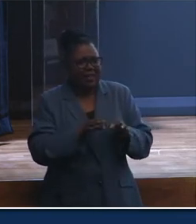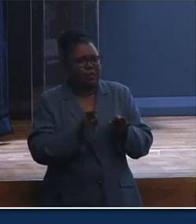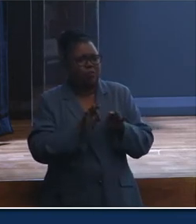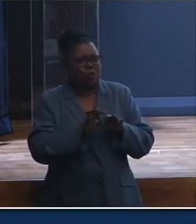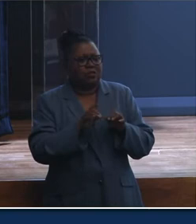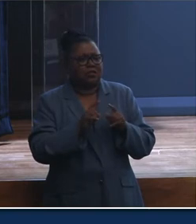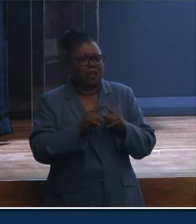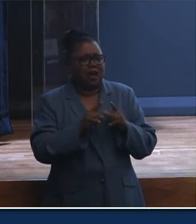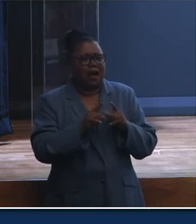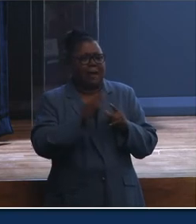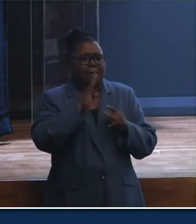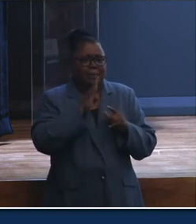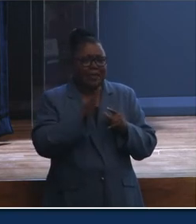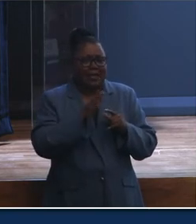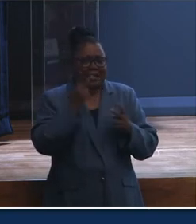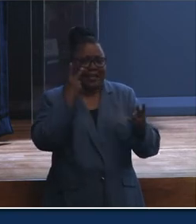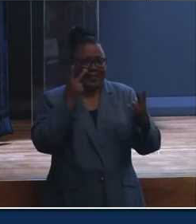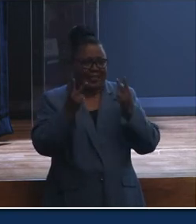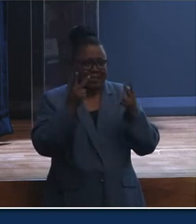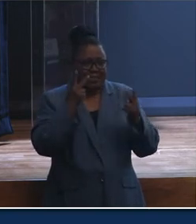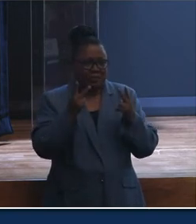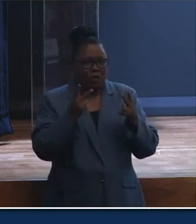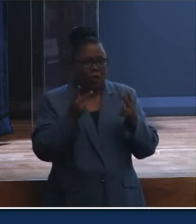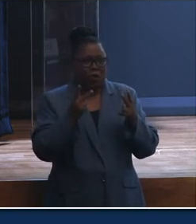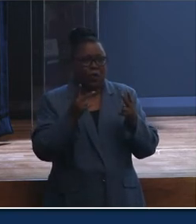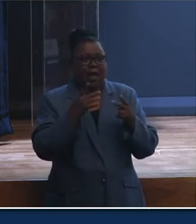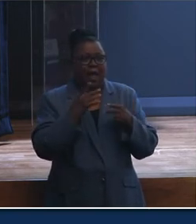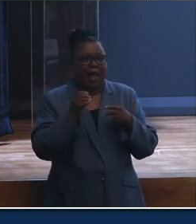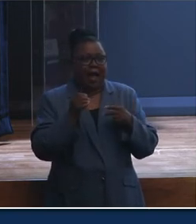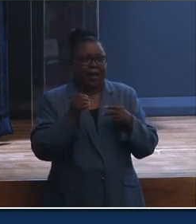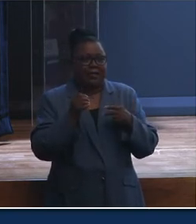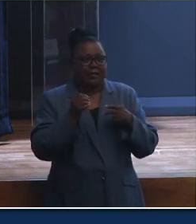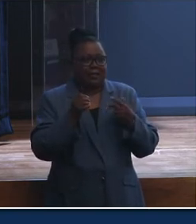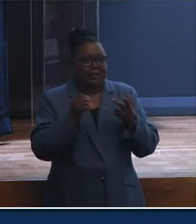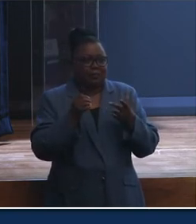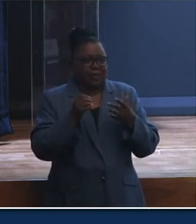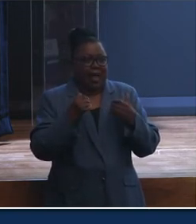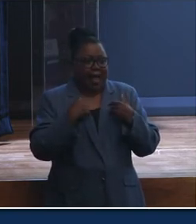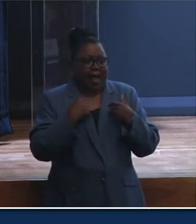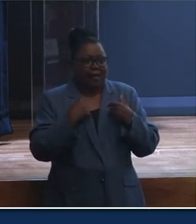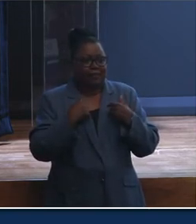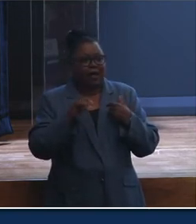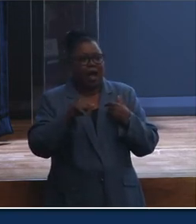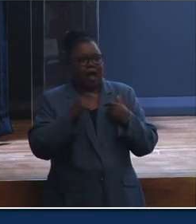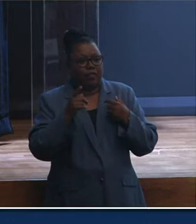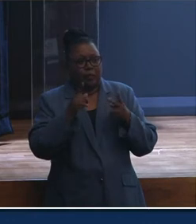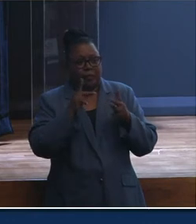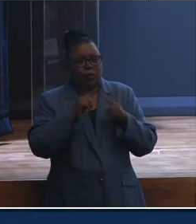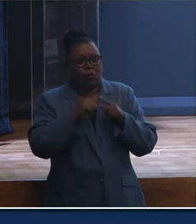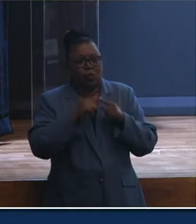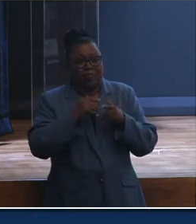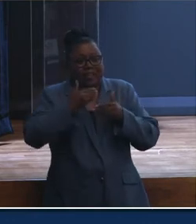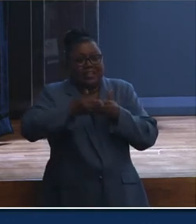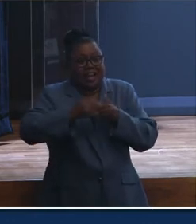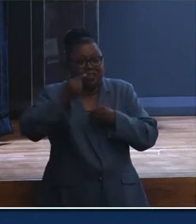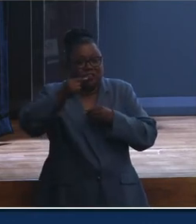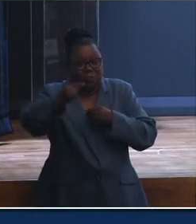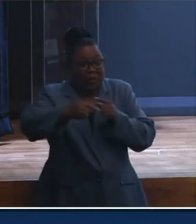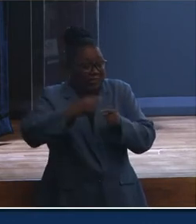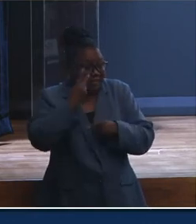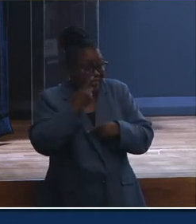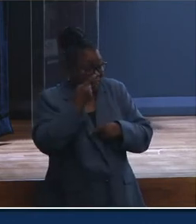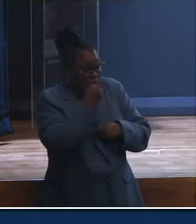importance of being visible and having others who are the next generation being able to see